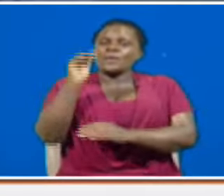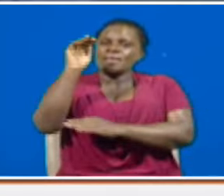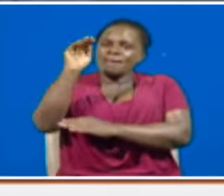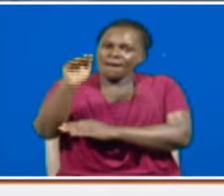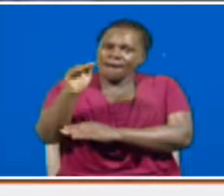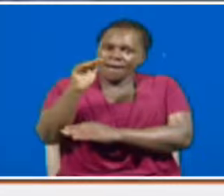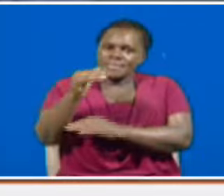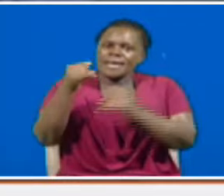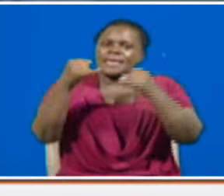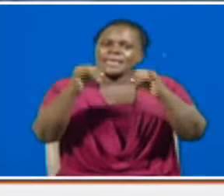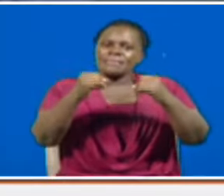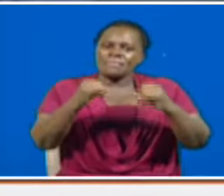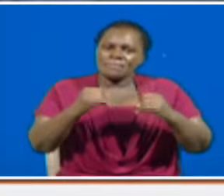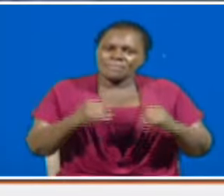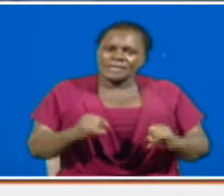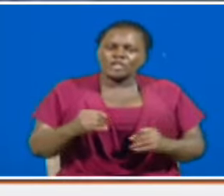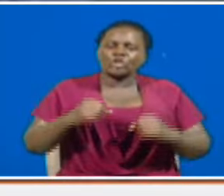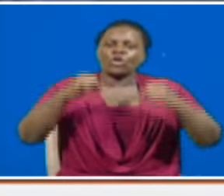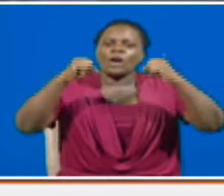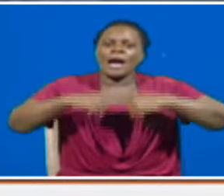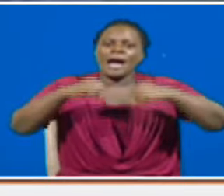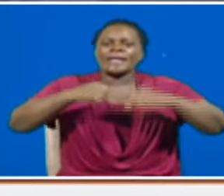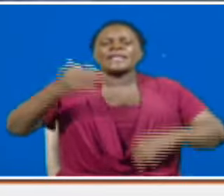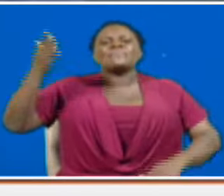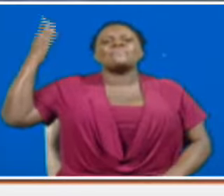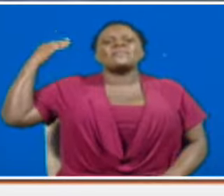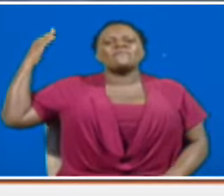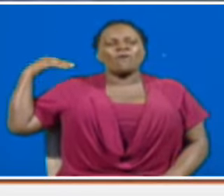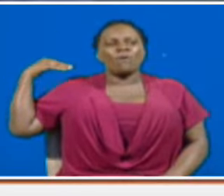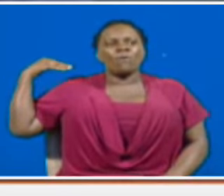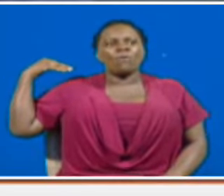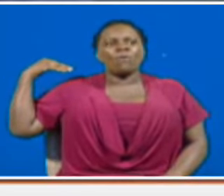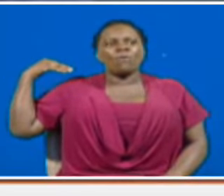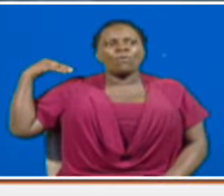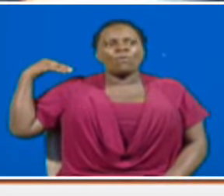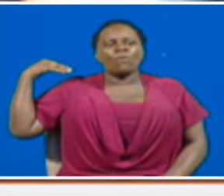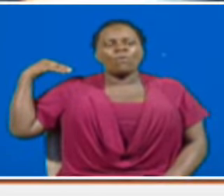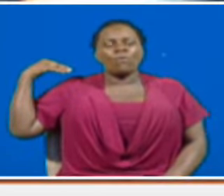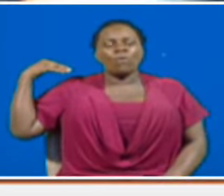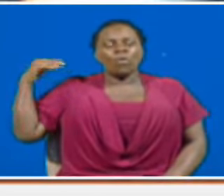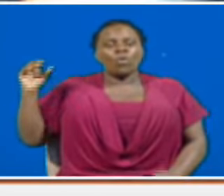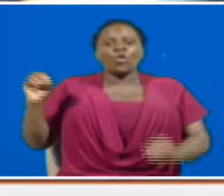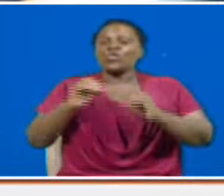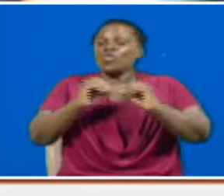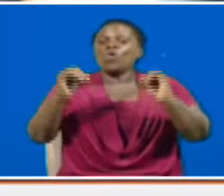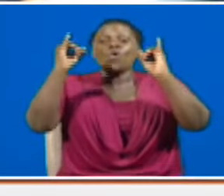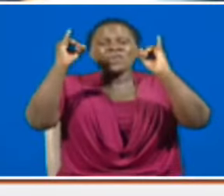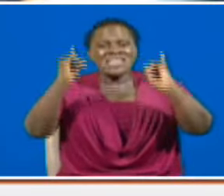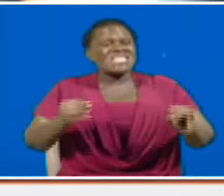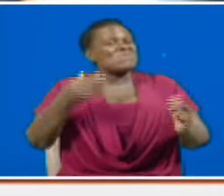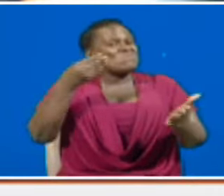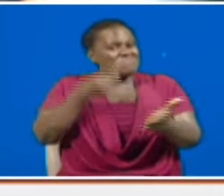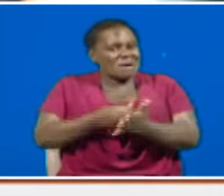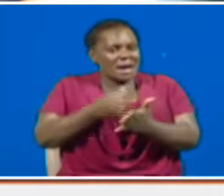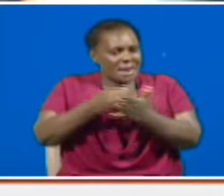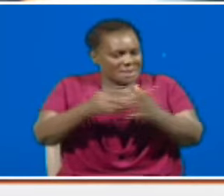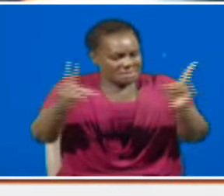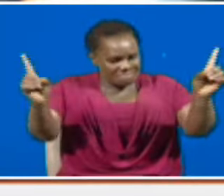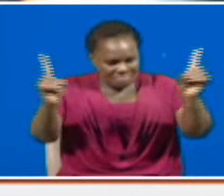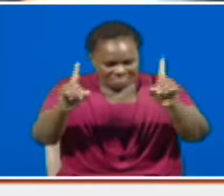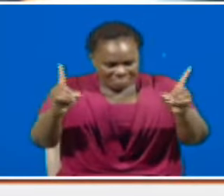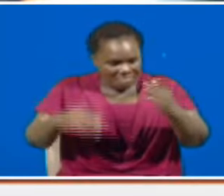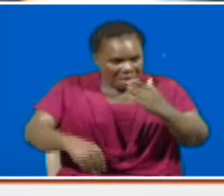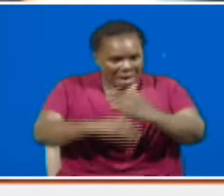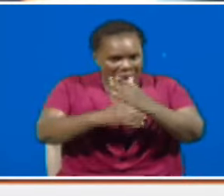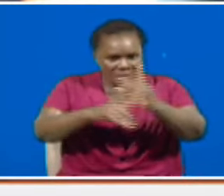for implementation of what is agreeable. Yani, tunauliza deni. So, hakuna pesa mnoi, hakuna itisha